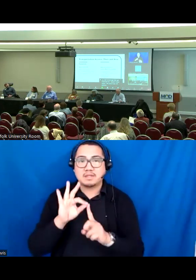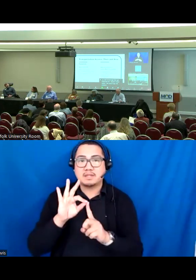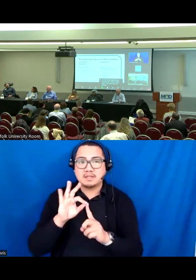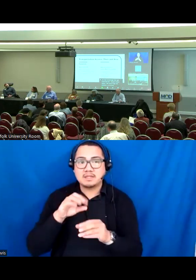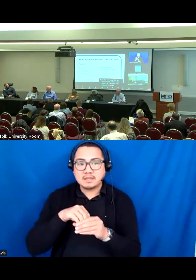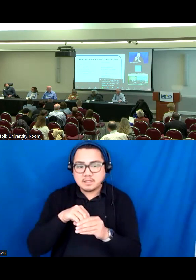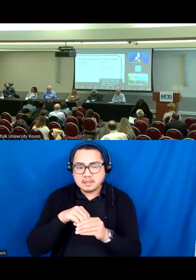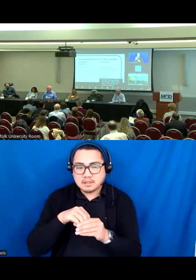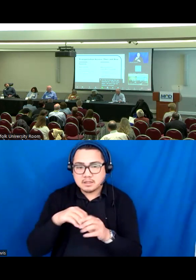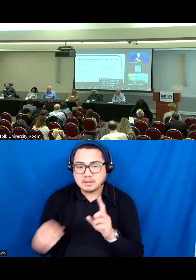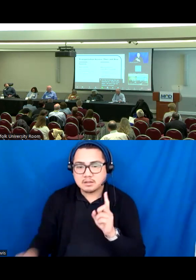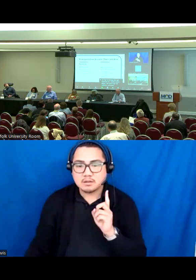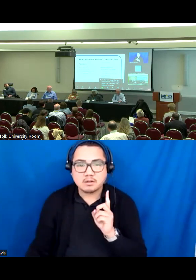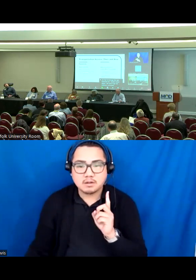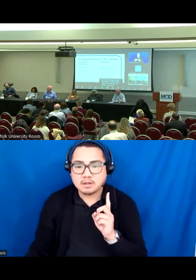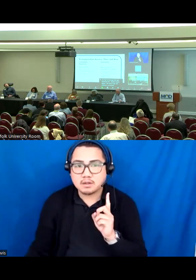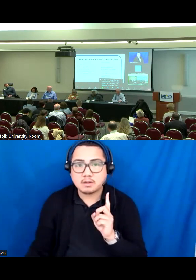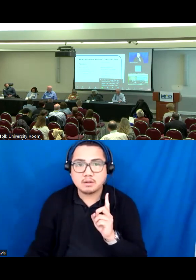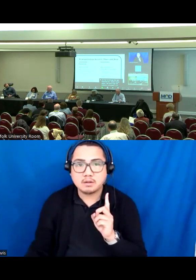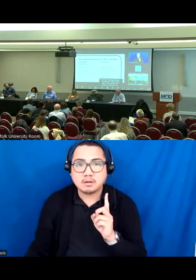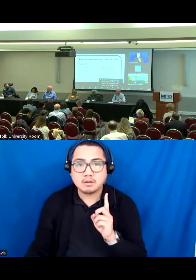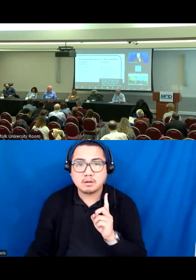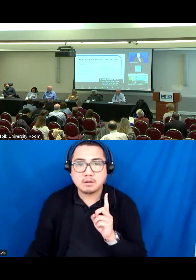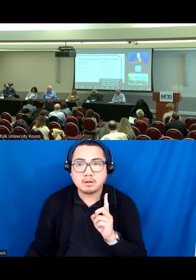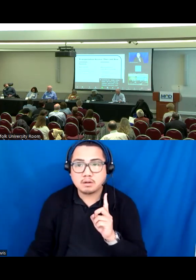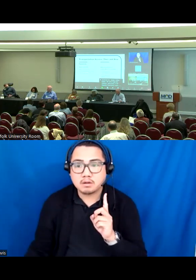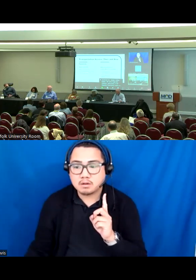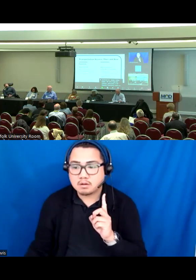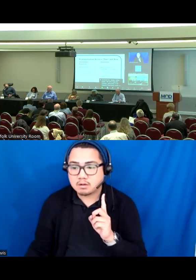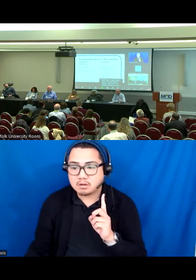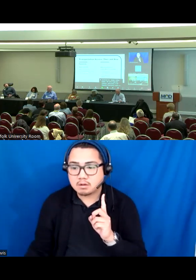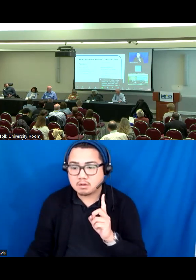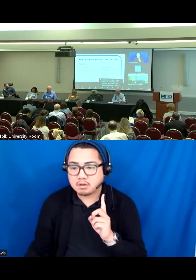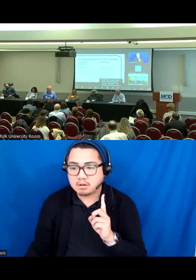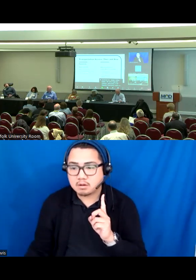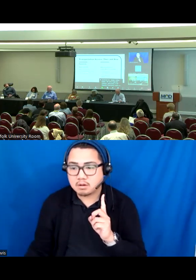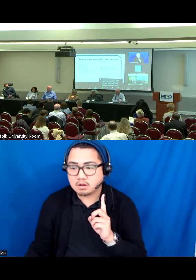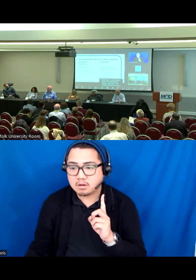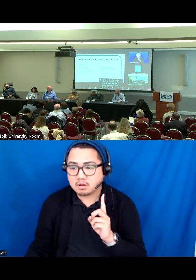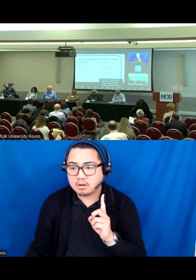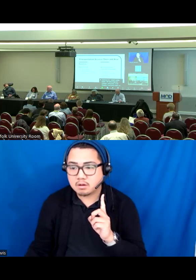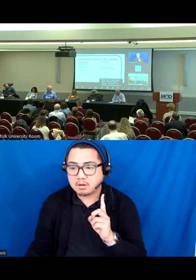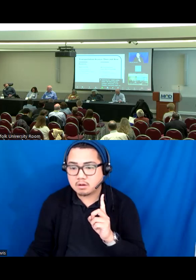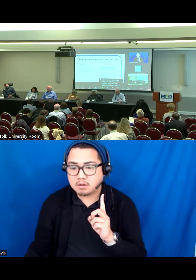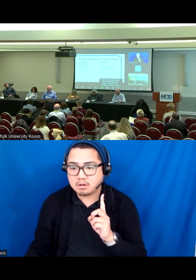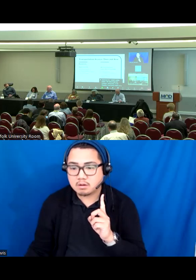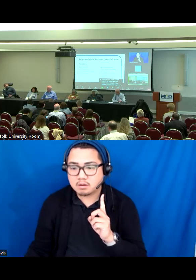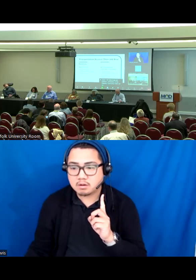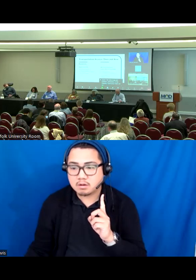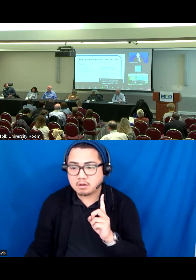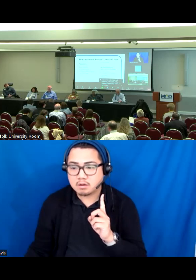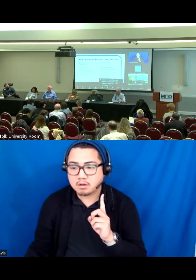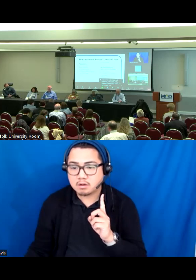disability community, where we are spread a mile wide and an inch